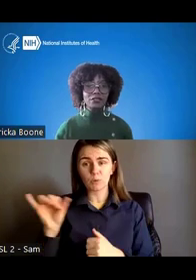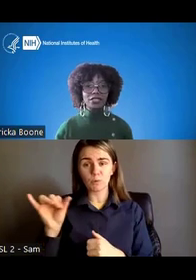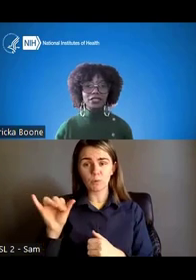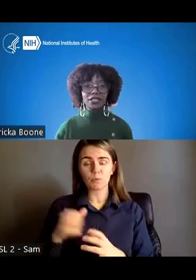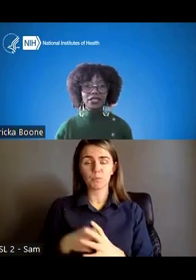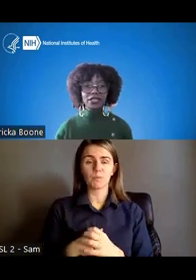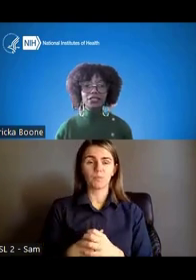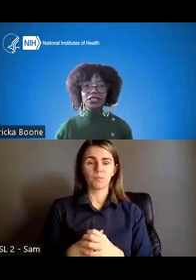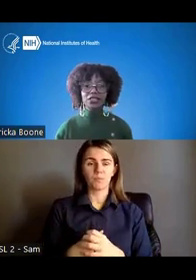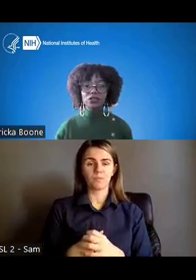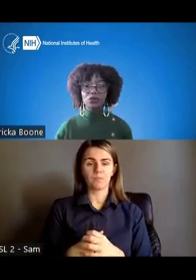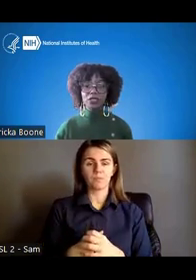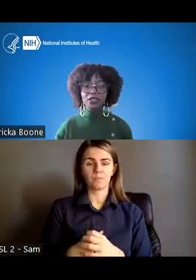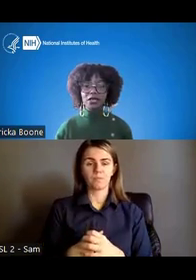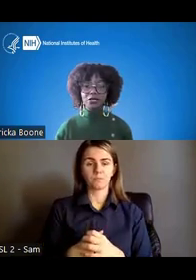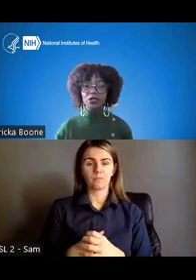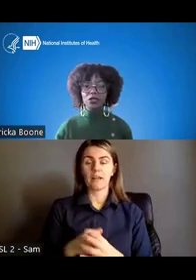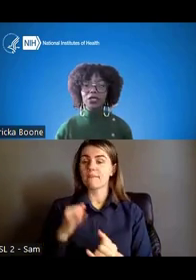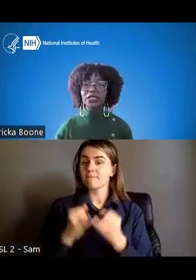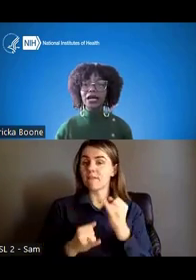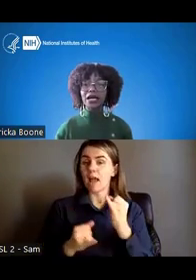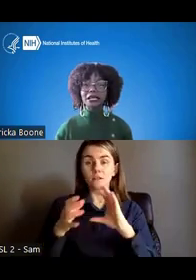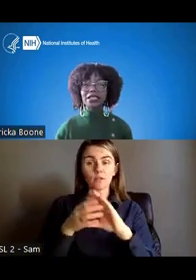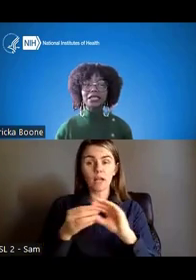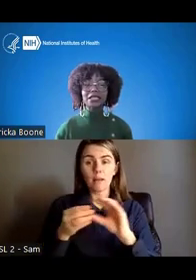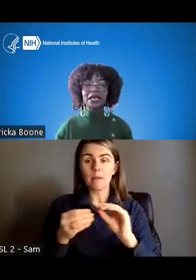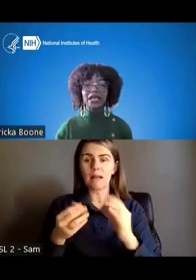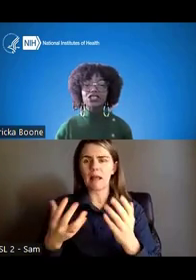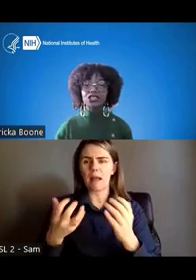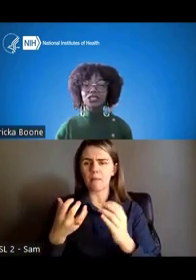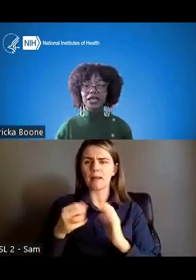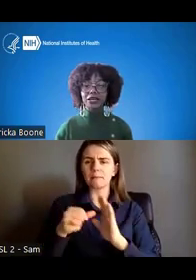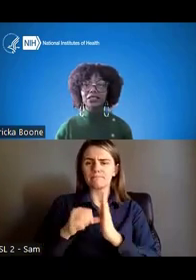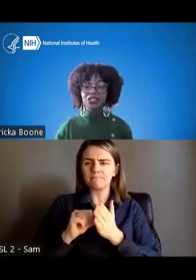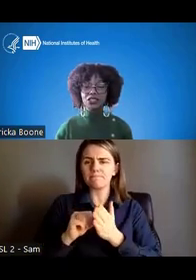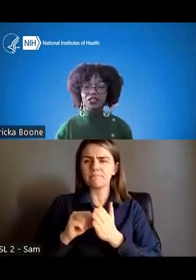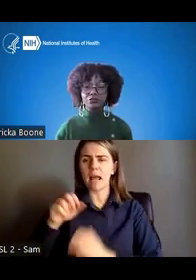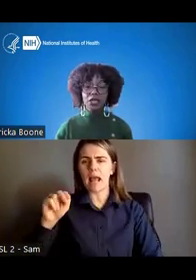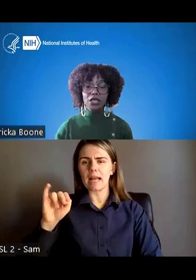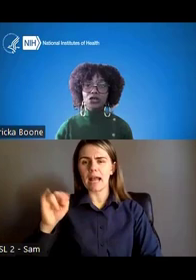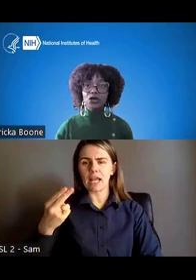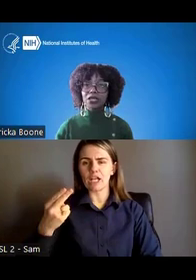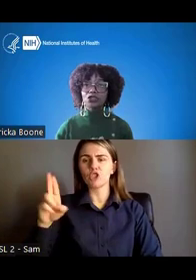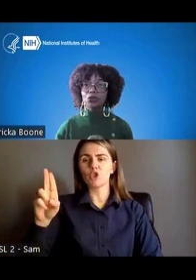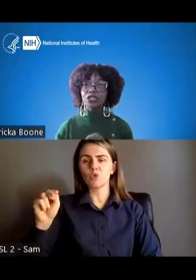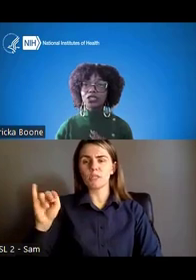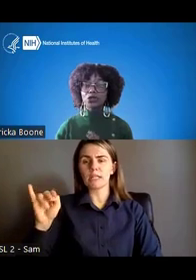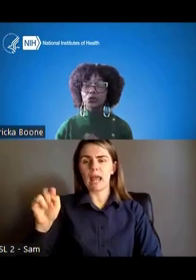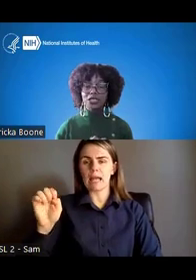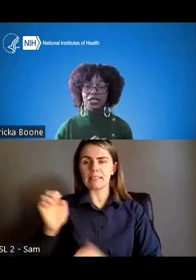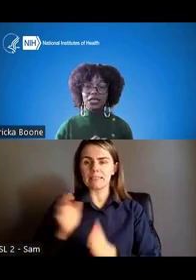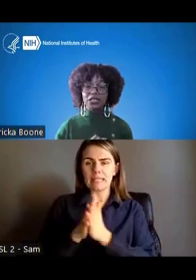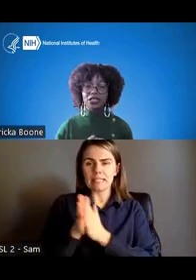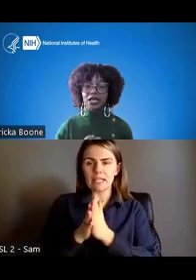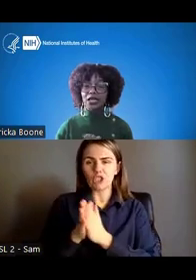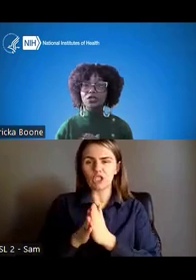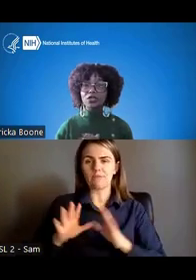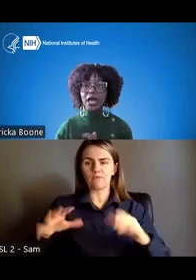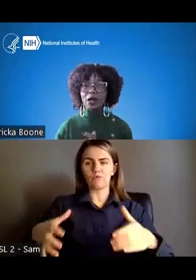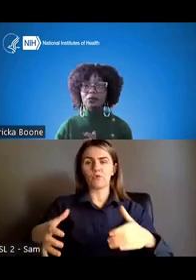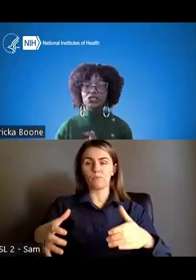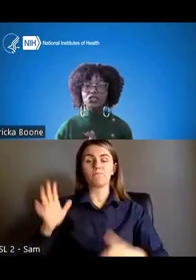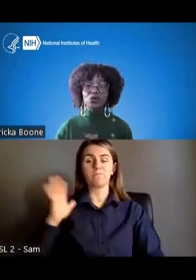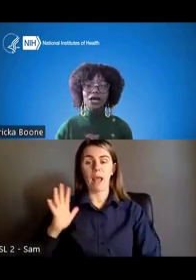The final thing that I'd like to leave you with is that I want to quickly highlight the NIH UNITE initiative. So in 2020, UNITE